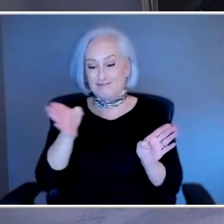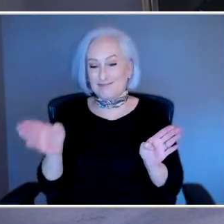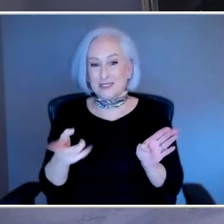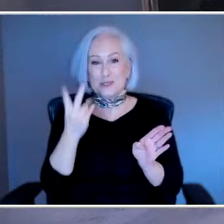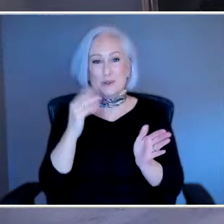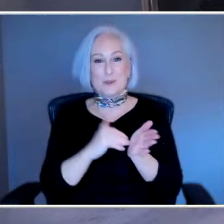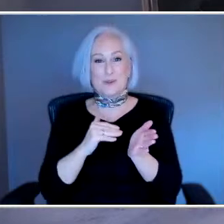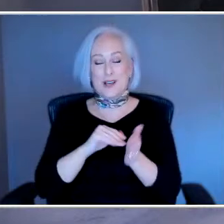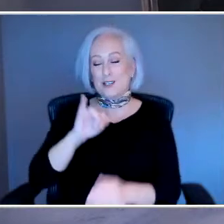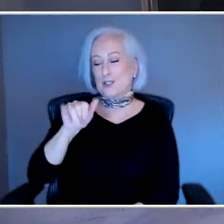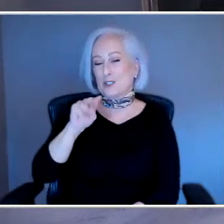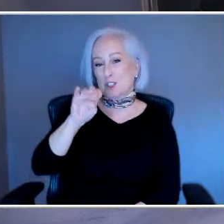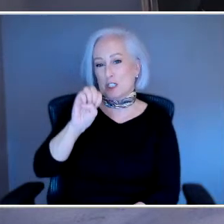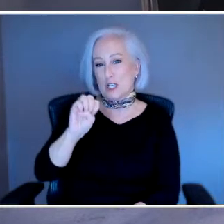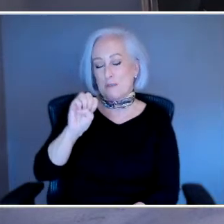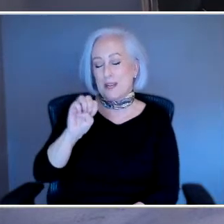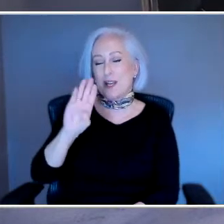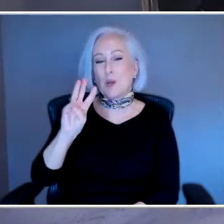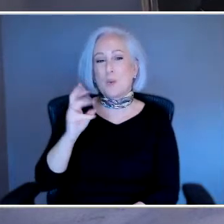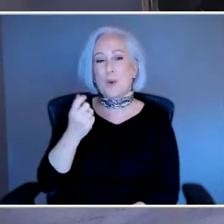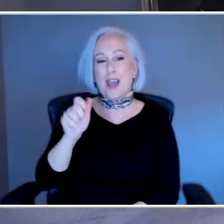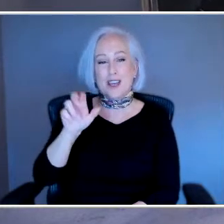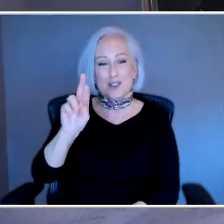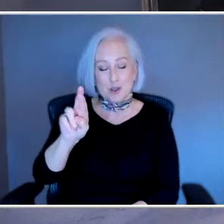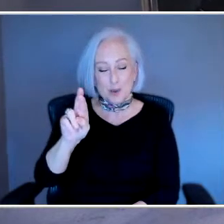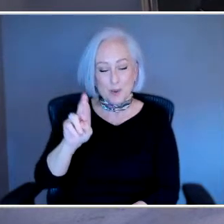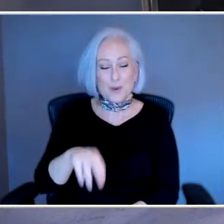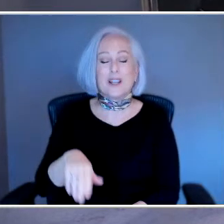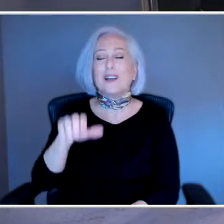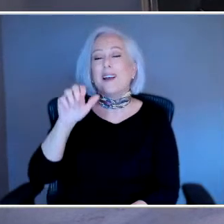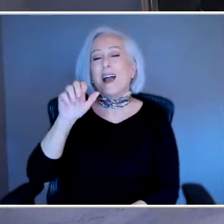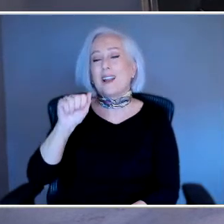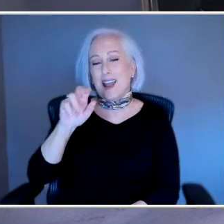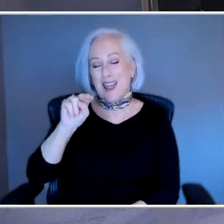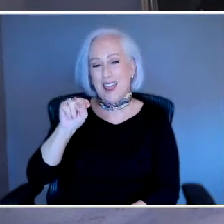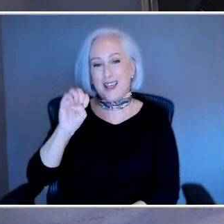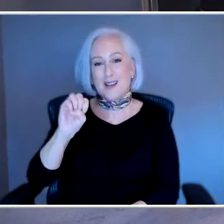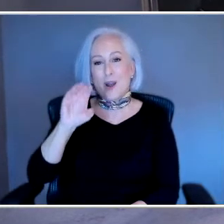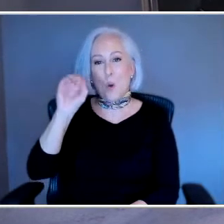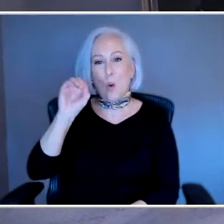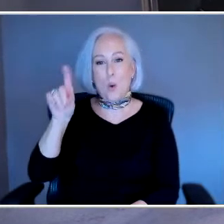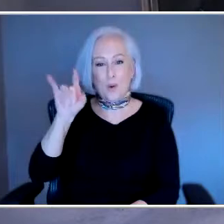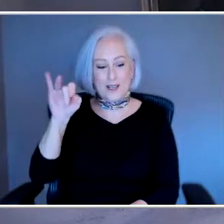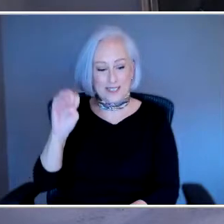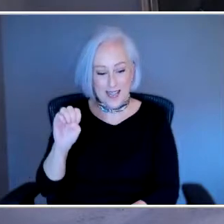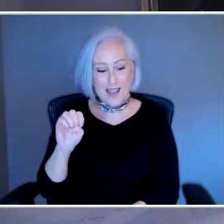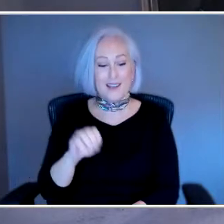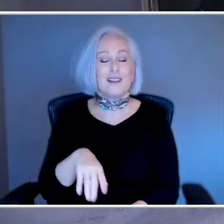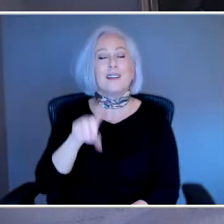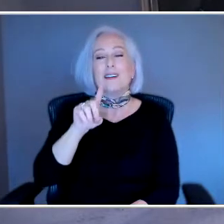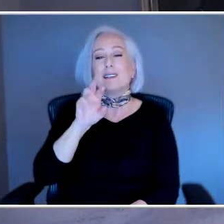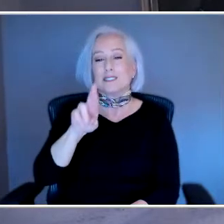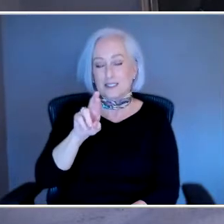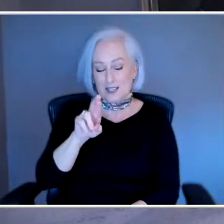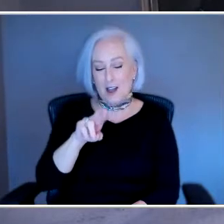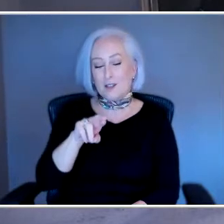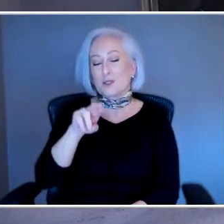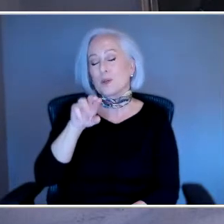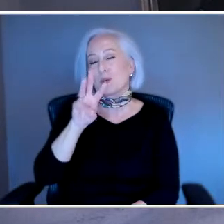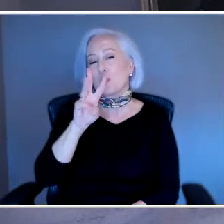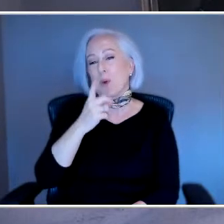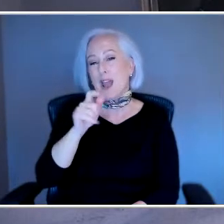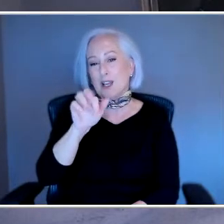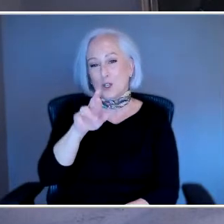and Ann O'Day. Dr. Wagner is a surgical oncologist and the division director of breast surgical oncology. Dr. O'Day is breast